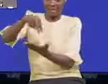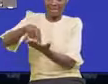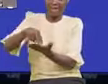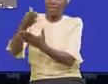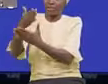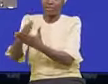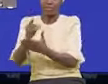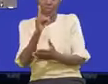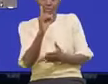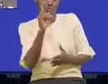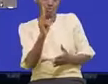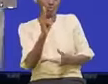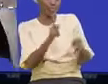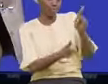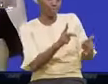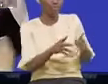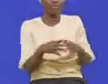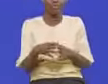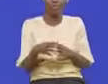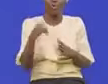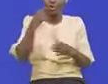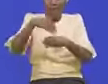Le ame ve dome.